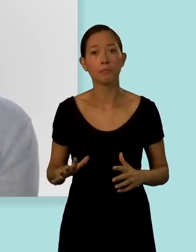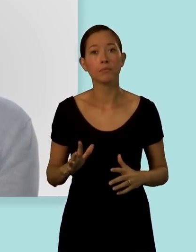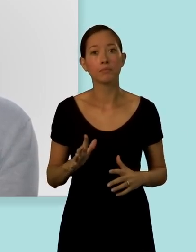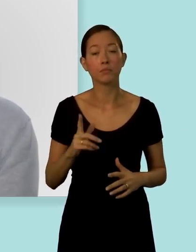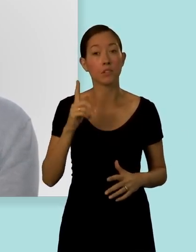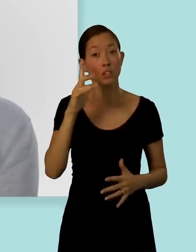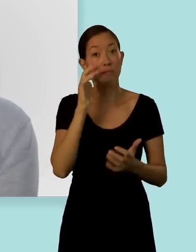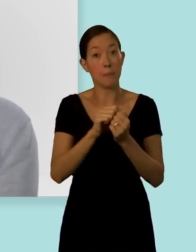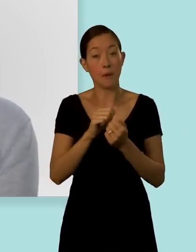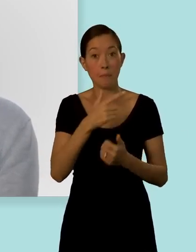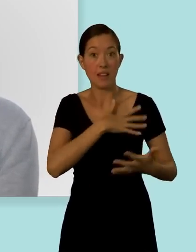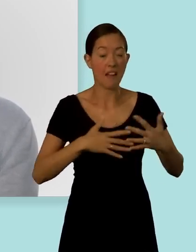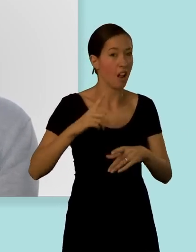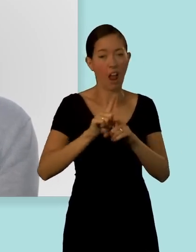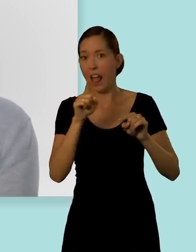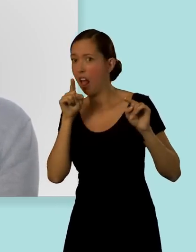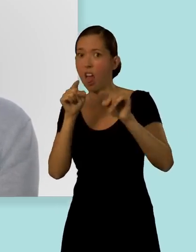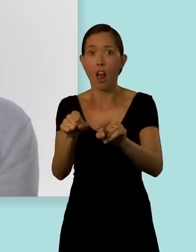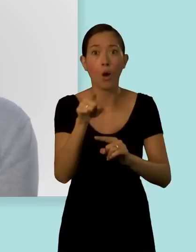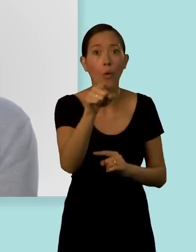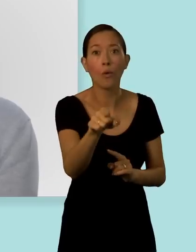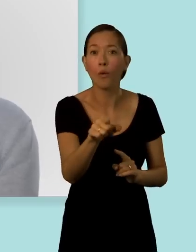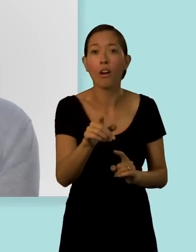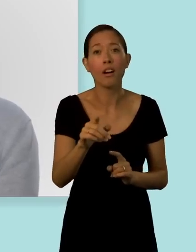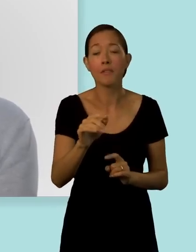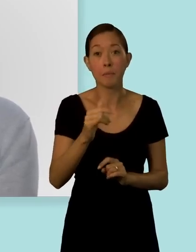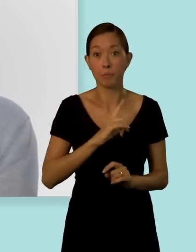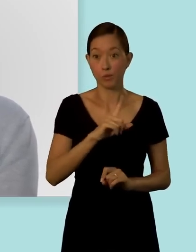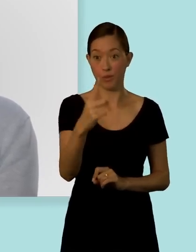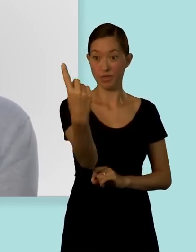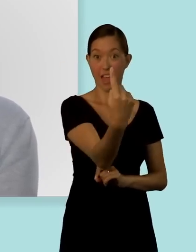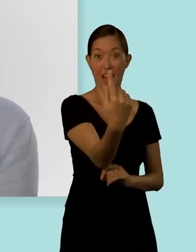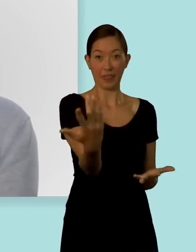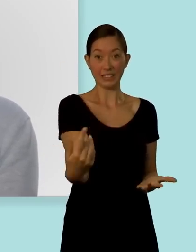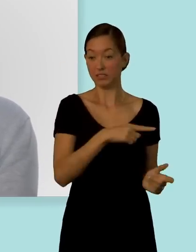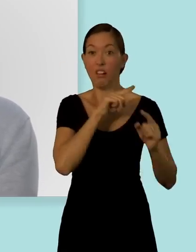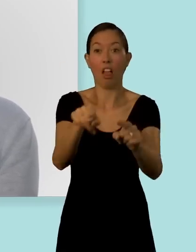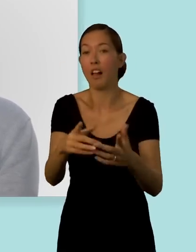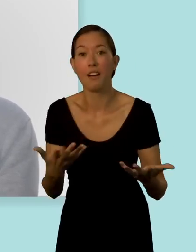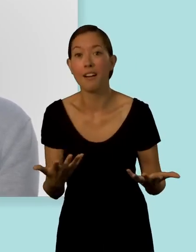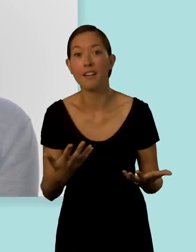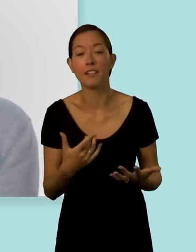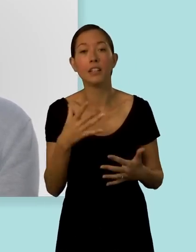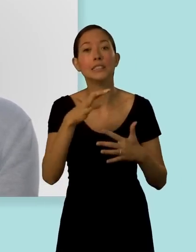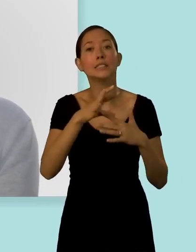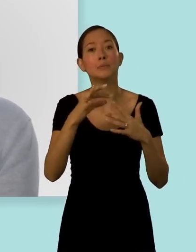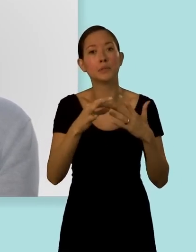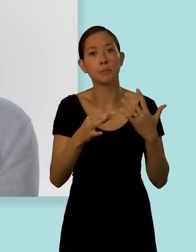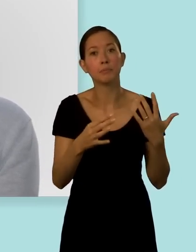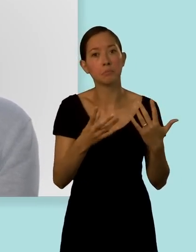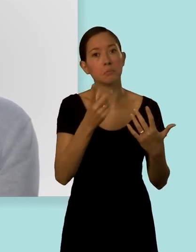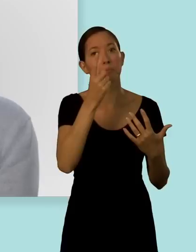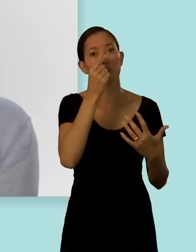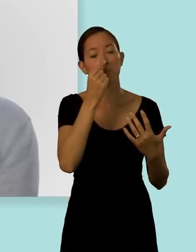with any potentially tense situations as calmly as you can. Keep in mind that even where behaviour appears to be targeted